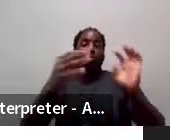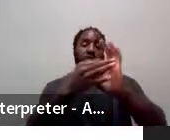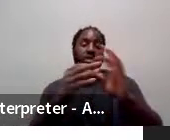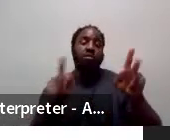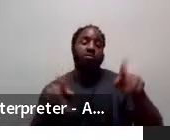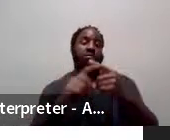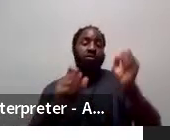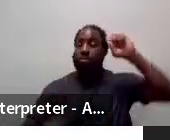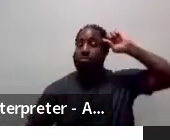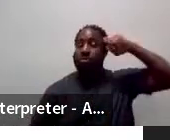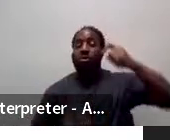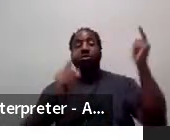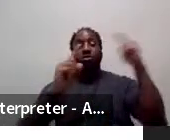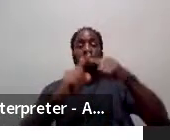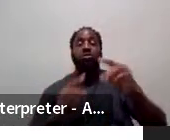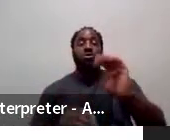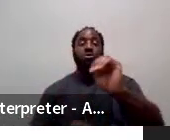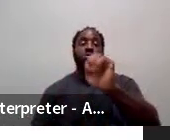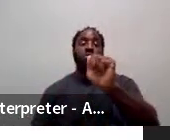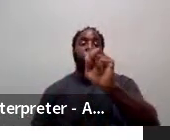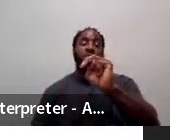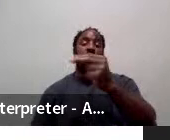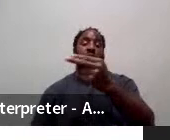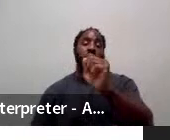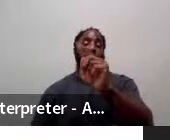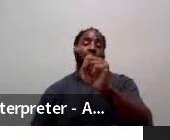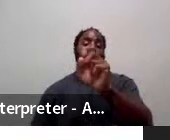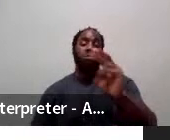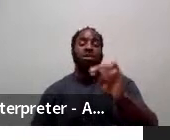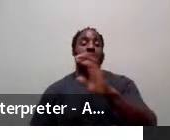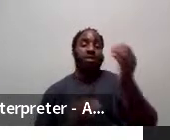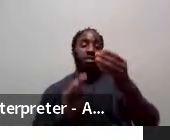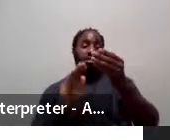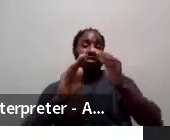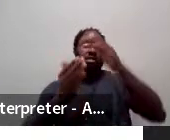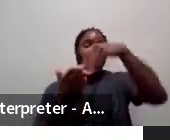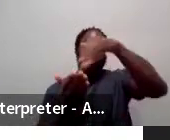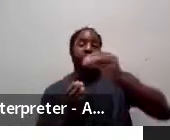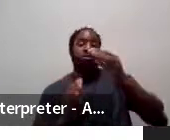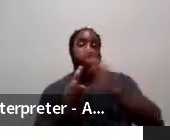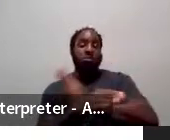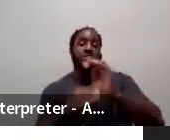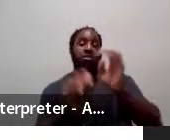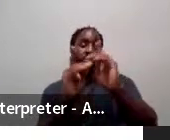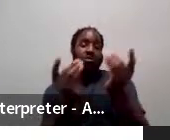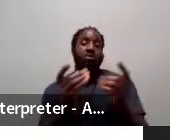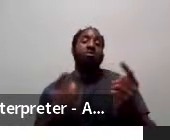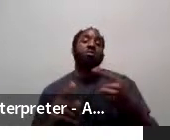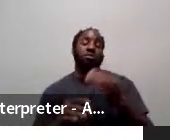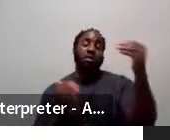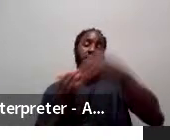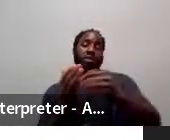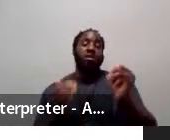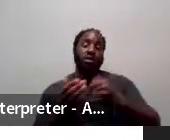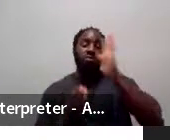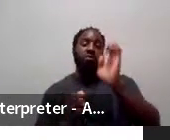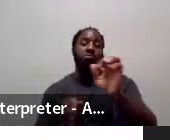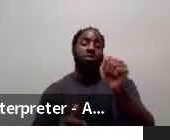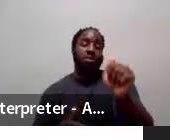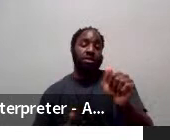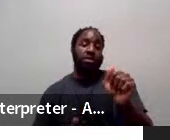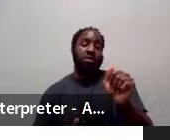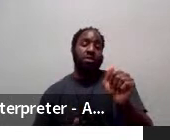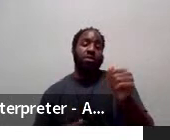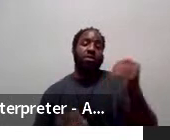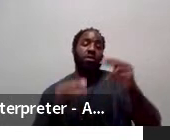the Bronx to Manhattan and the Central Business District, as well as points north. But it's literally, again, going to be